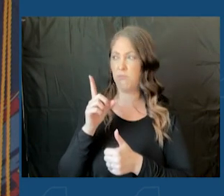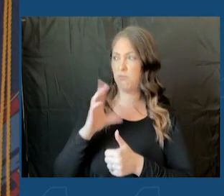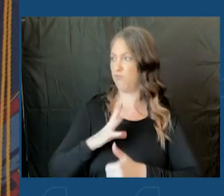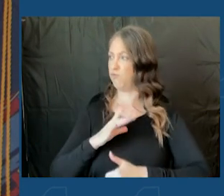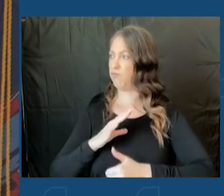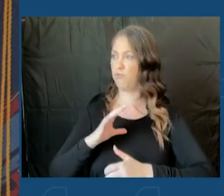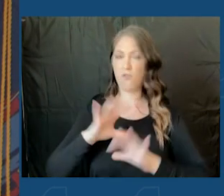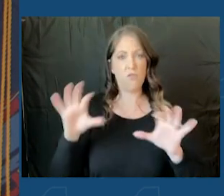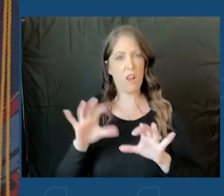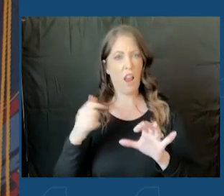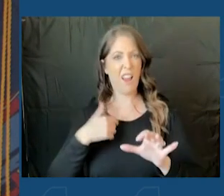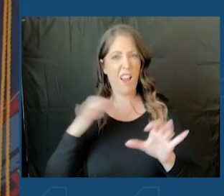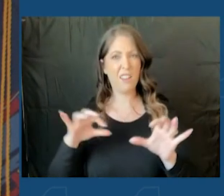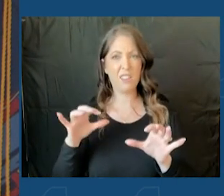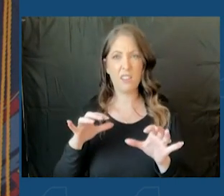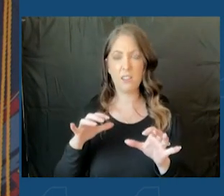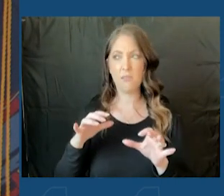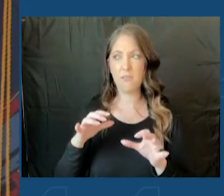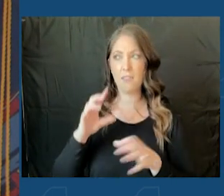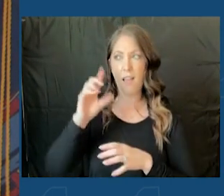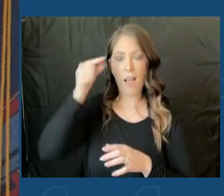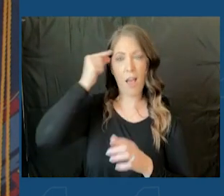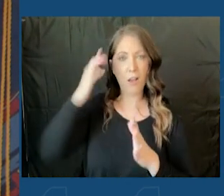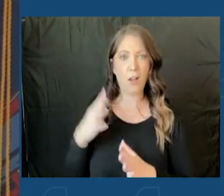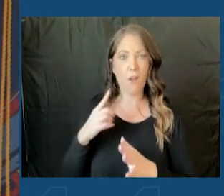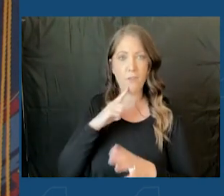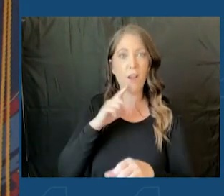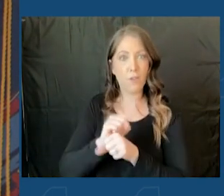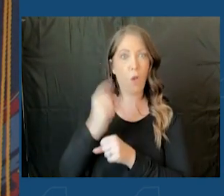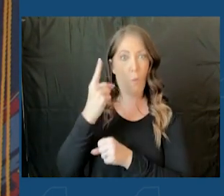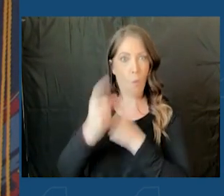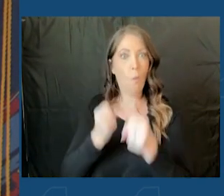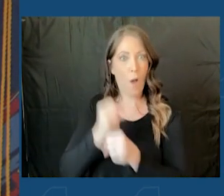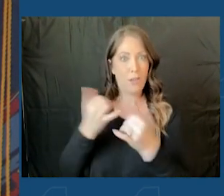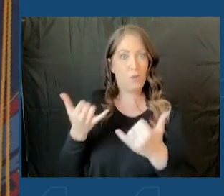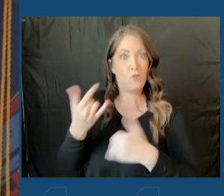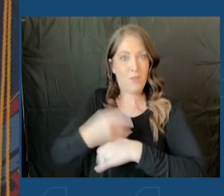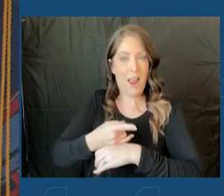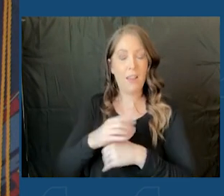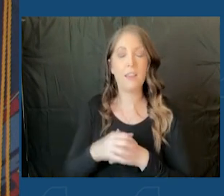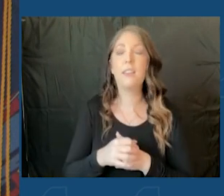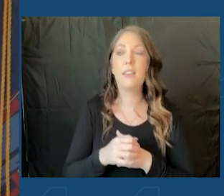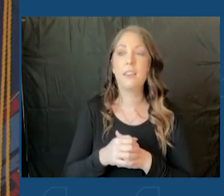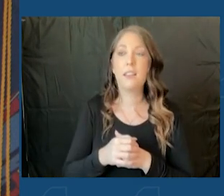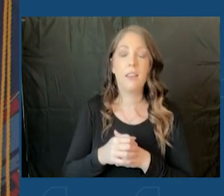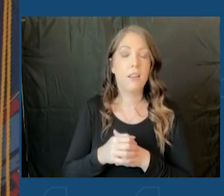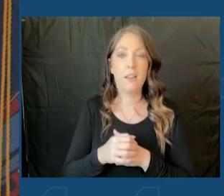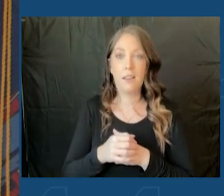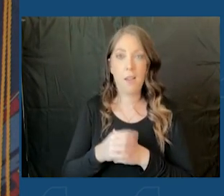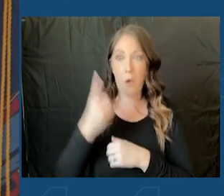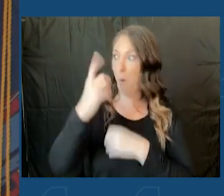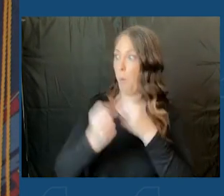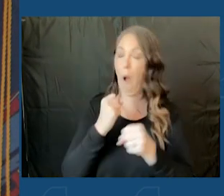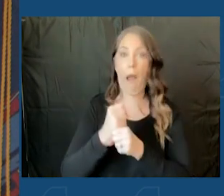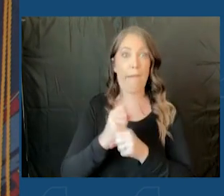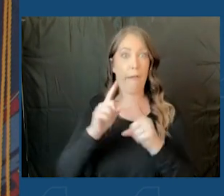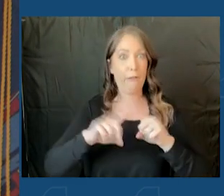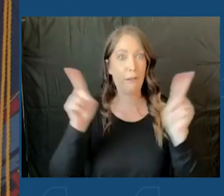governor as of a year ago today, and I was here just a couple days later, and wow, what a difference a year makes.